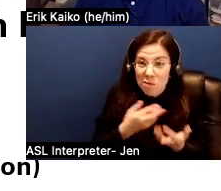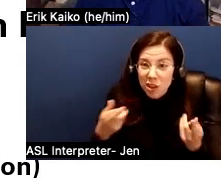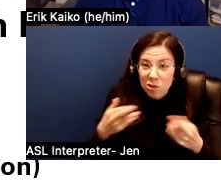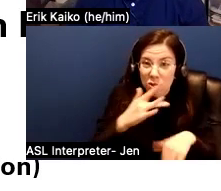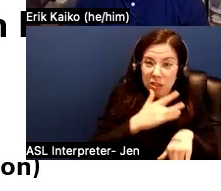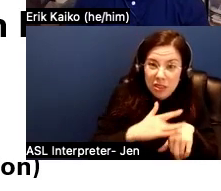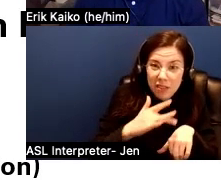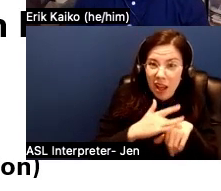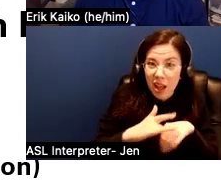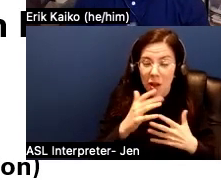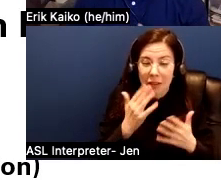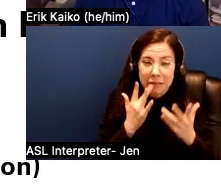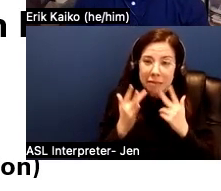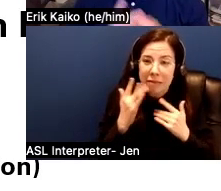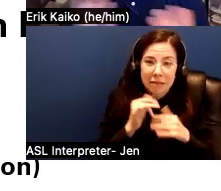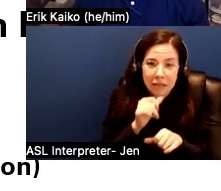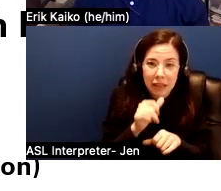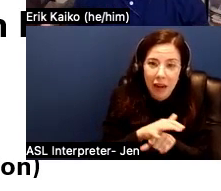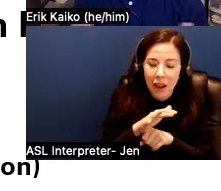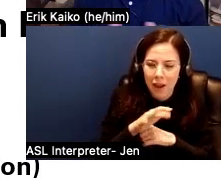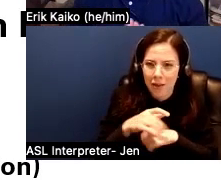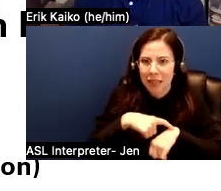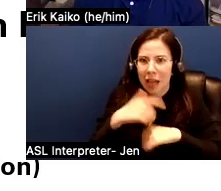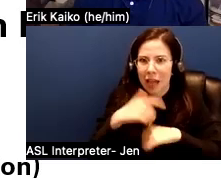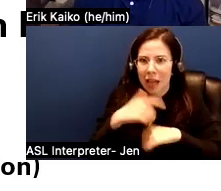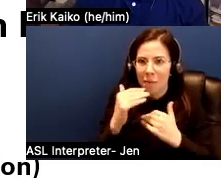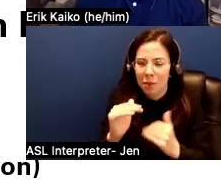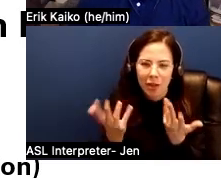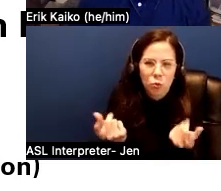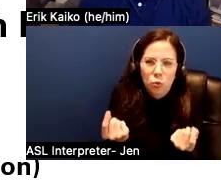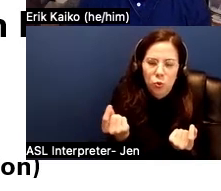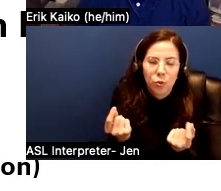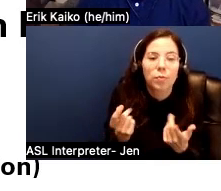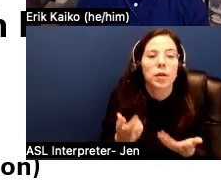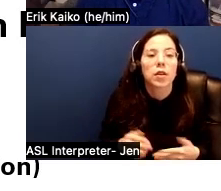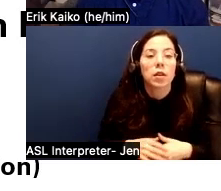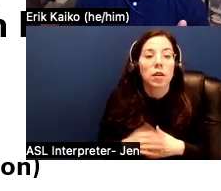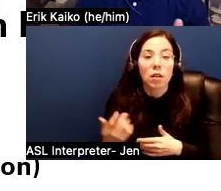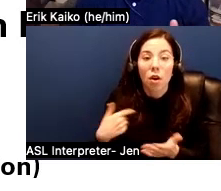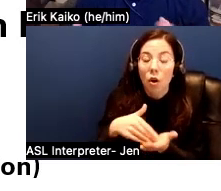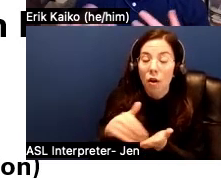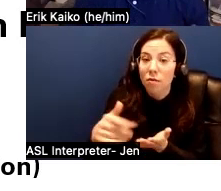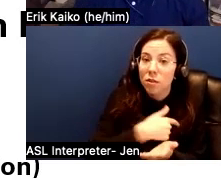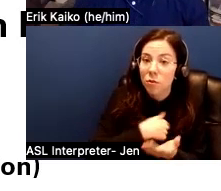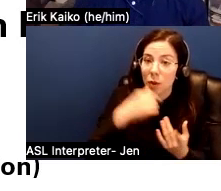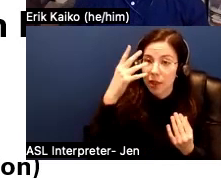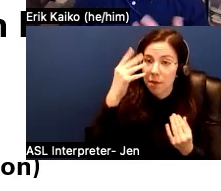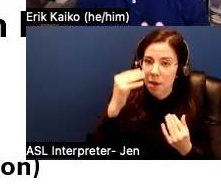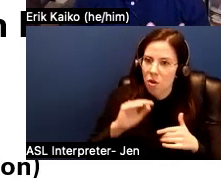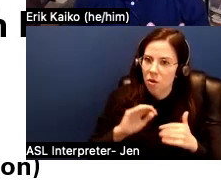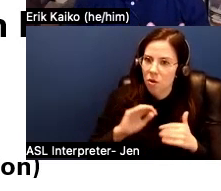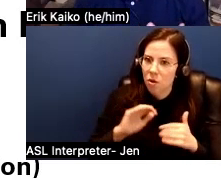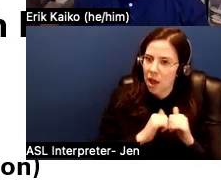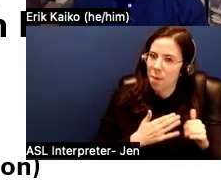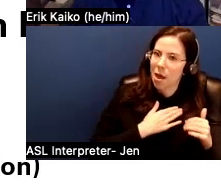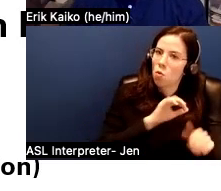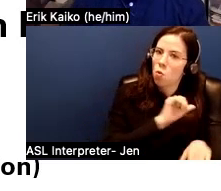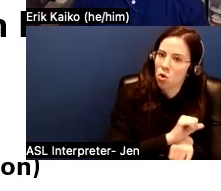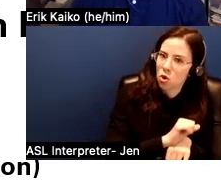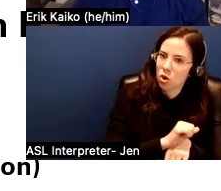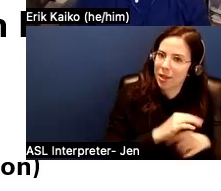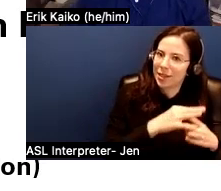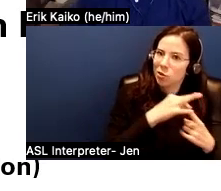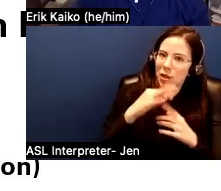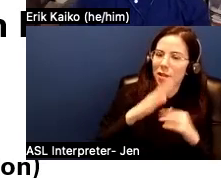whatever it may be? So in terms of motivation, something that we a lot about is what sets you and your work and your performance